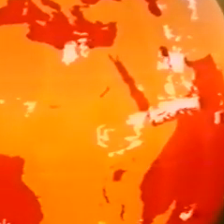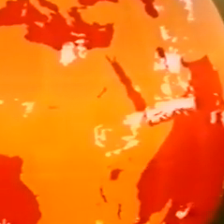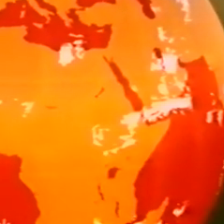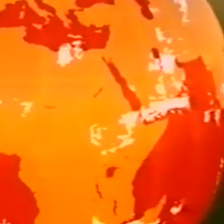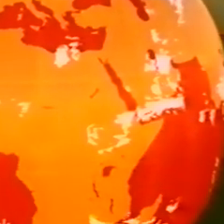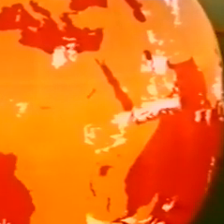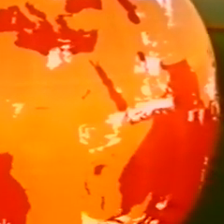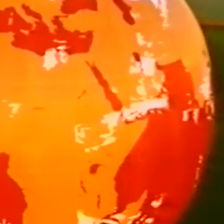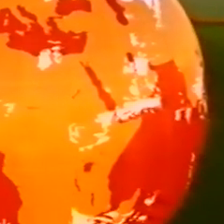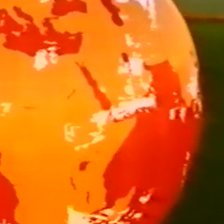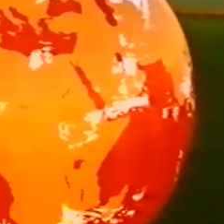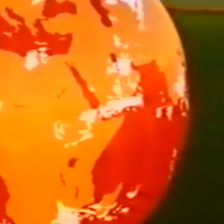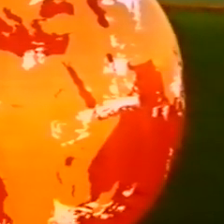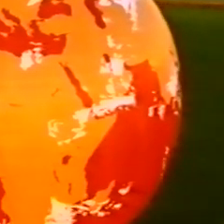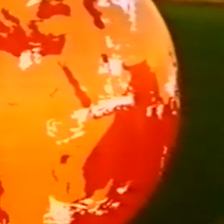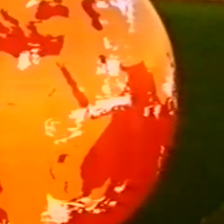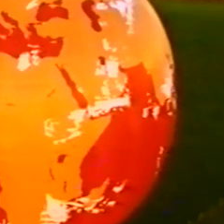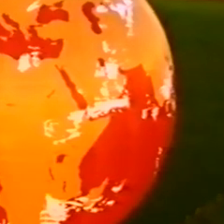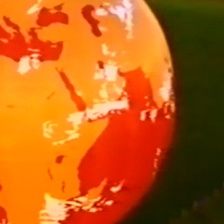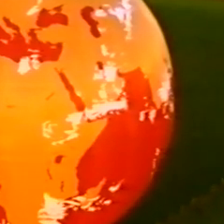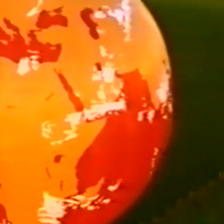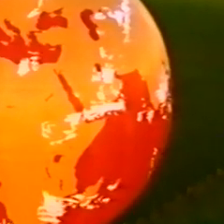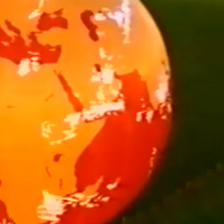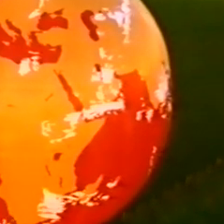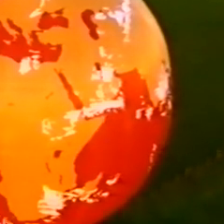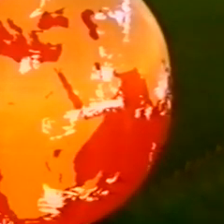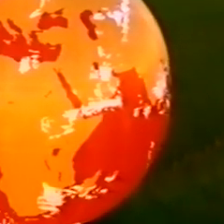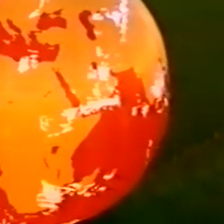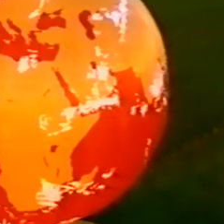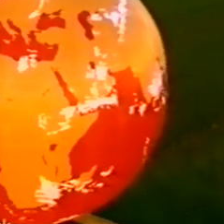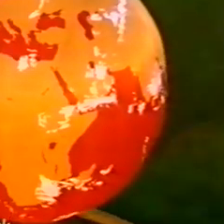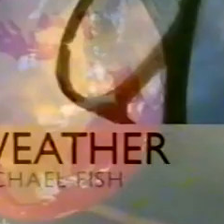First on BBC One, a late-night look at the weather with Michael Fish.